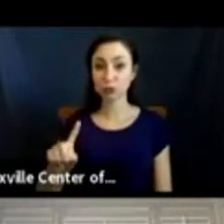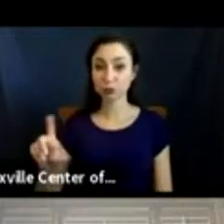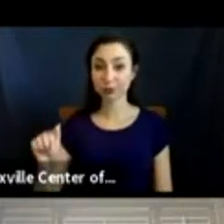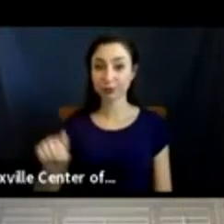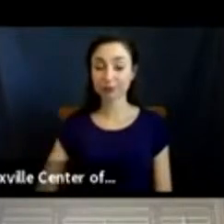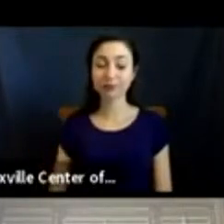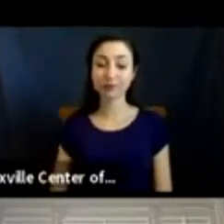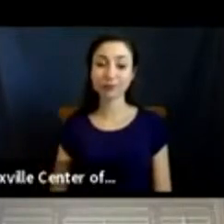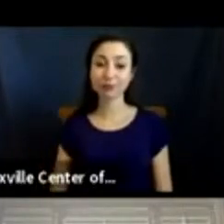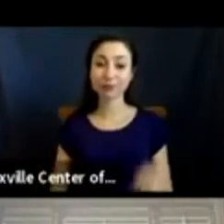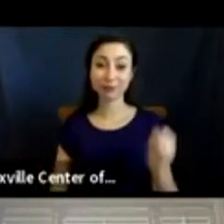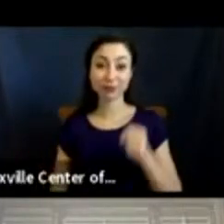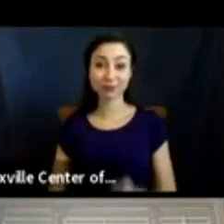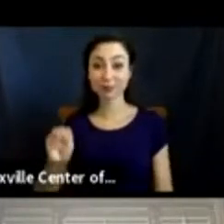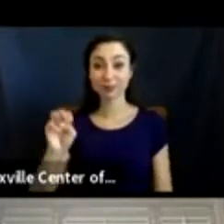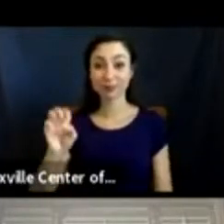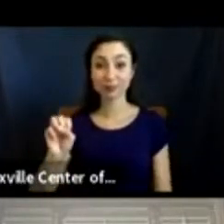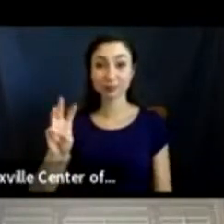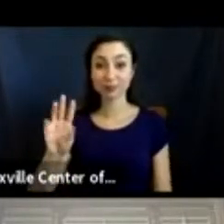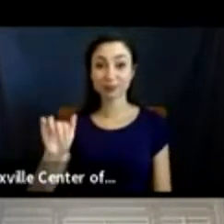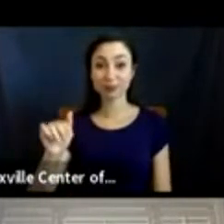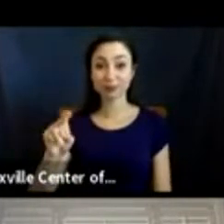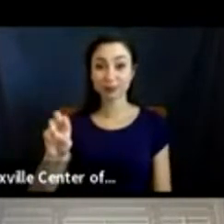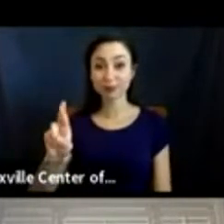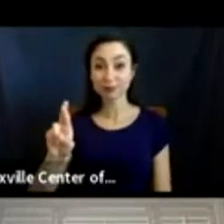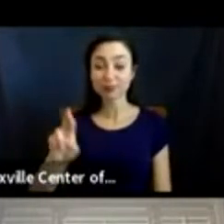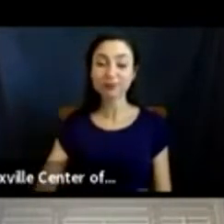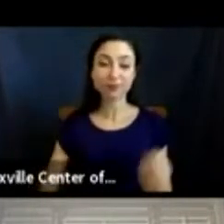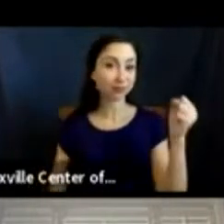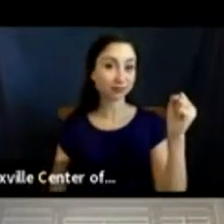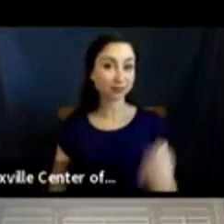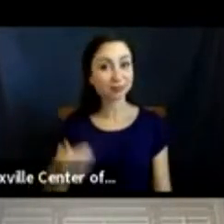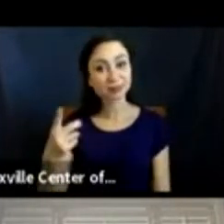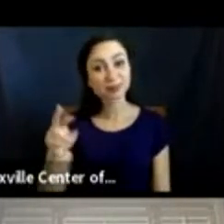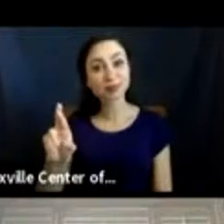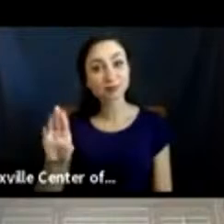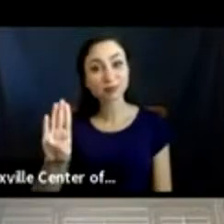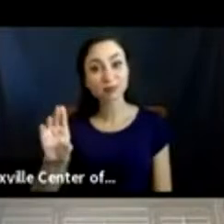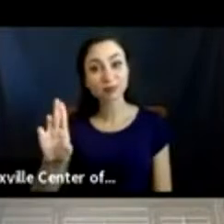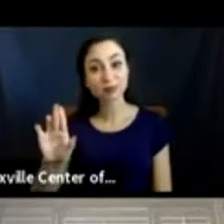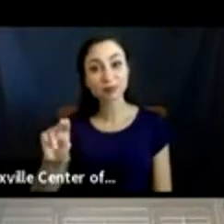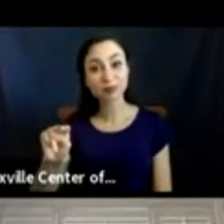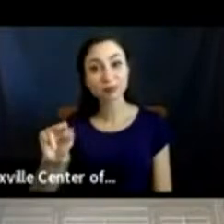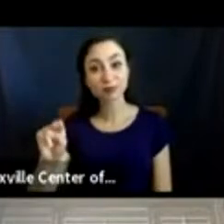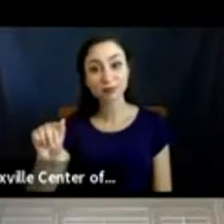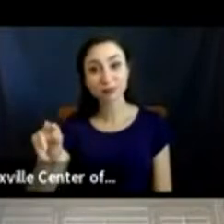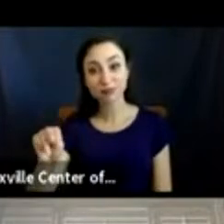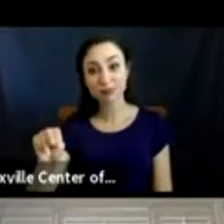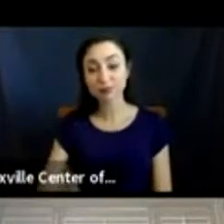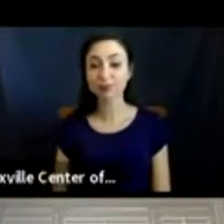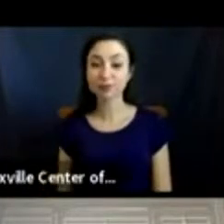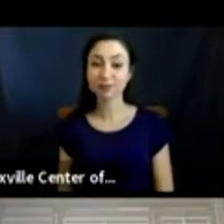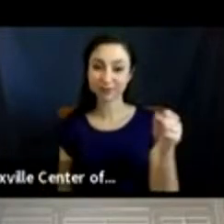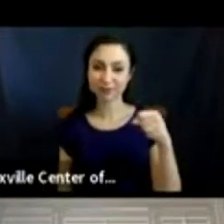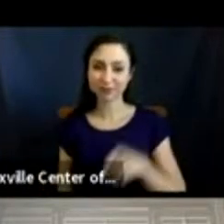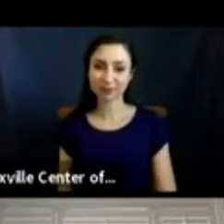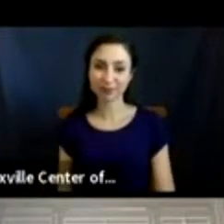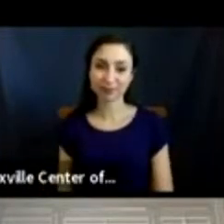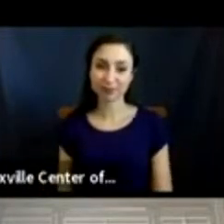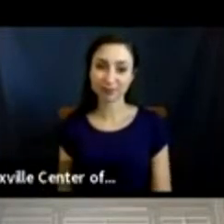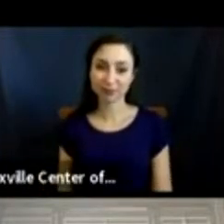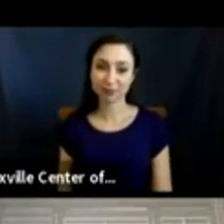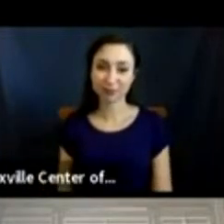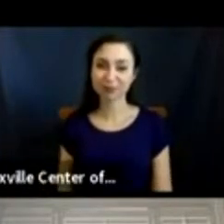Ms. Wagner. Yes. And Dr. Buchanan. Yes. Thank you.